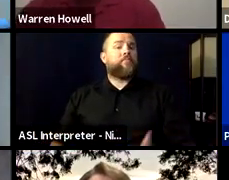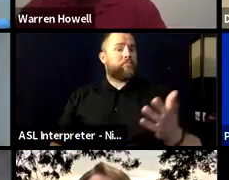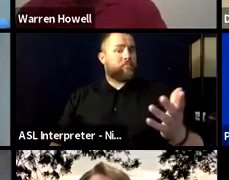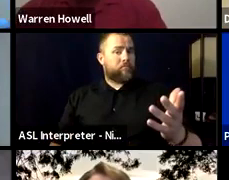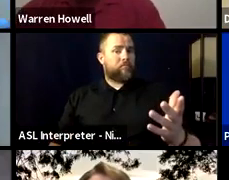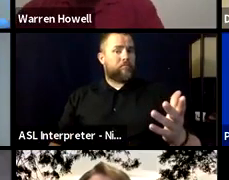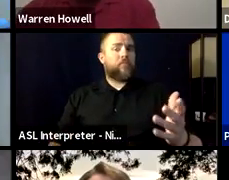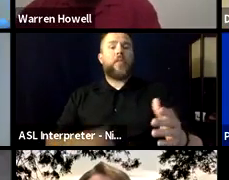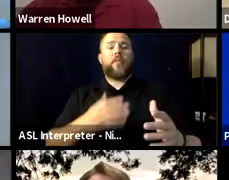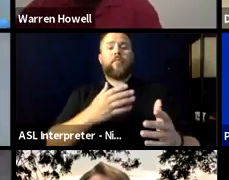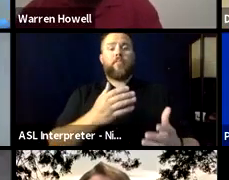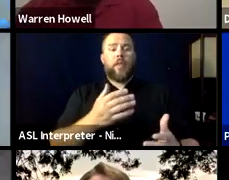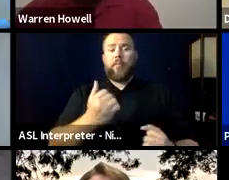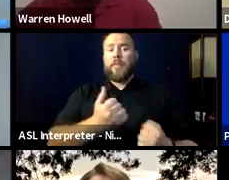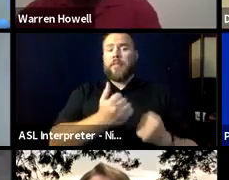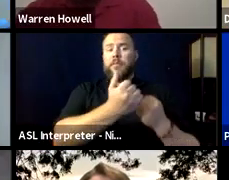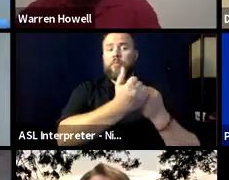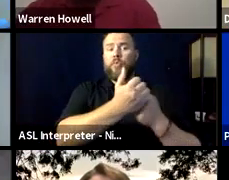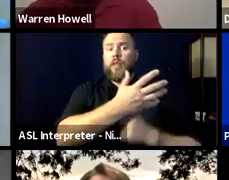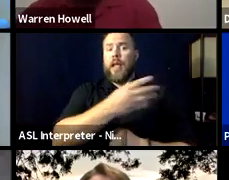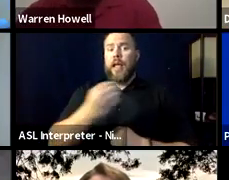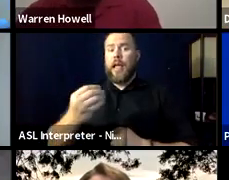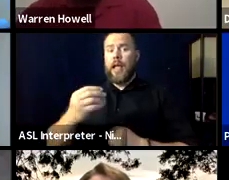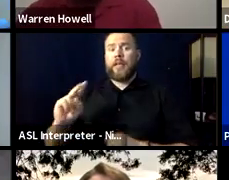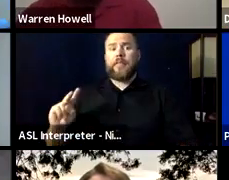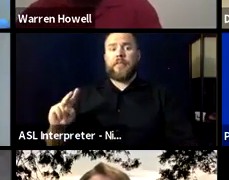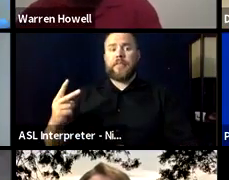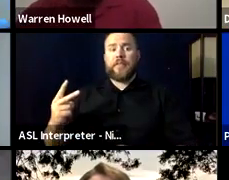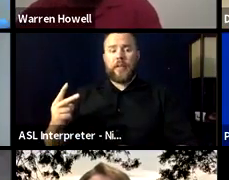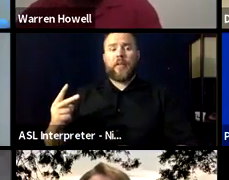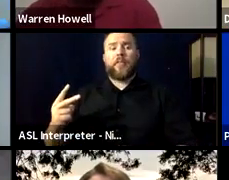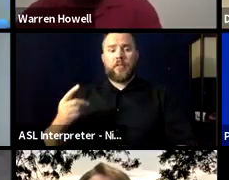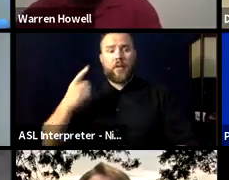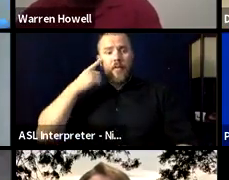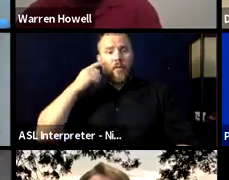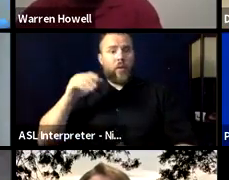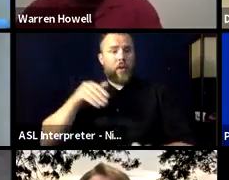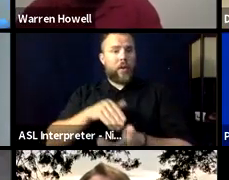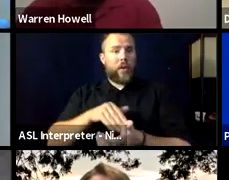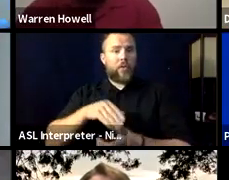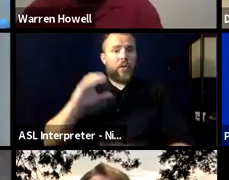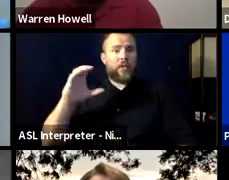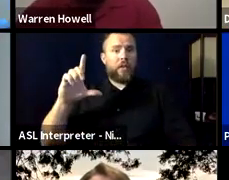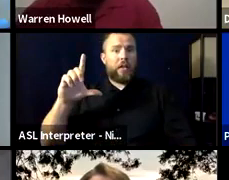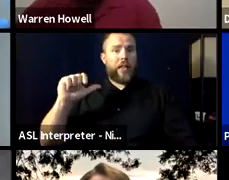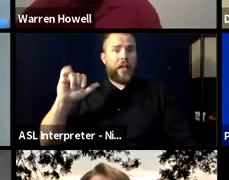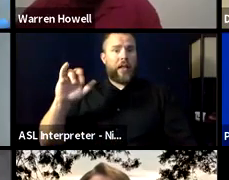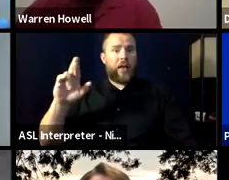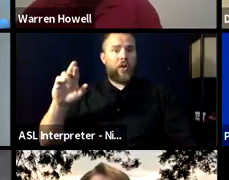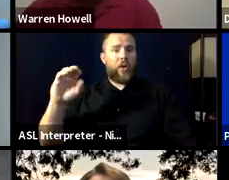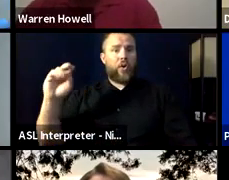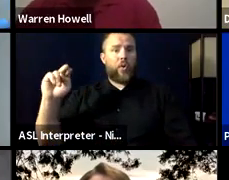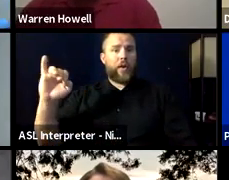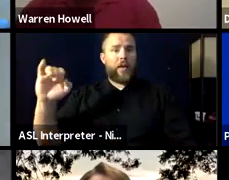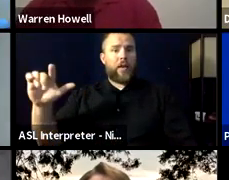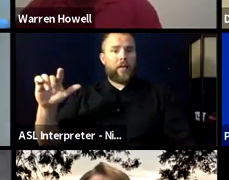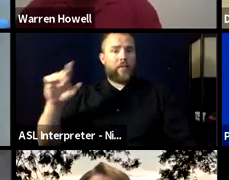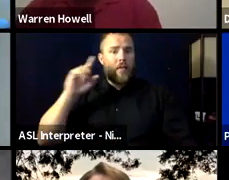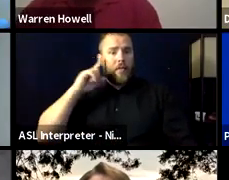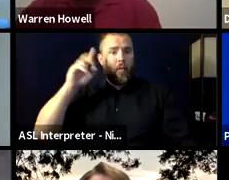and seconded that we approve Dr. Claire O'Neill as vice president. Is there any